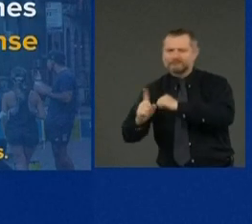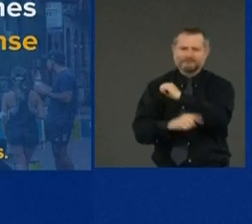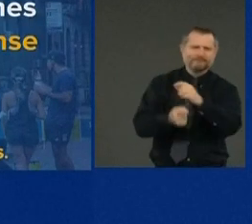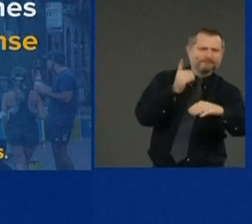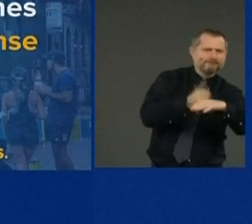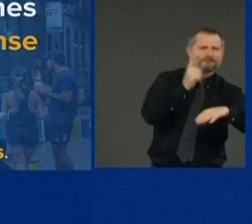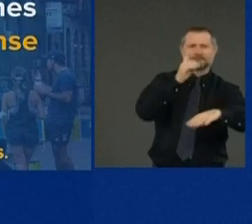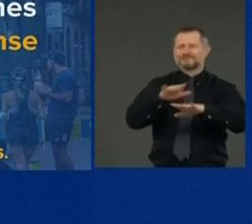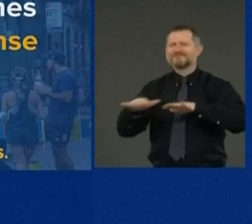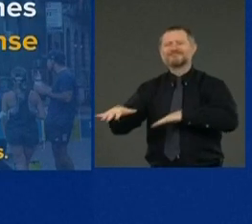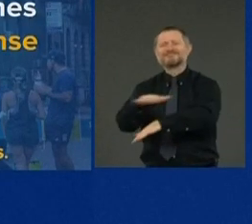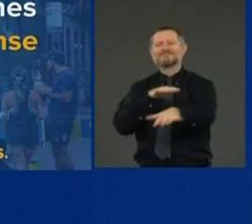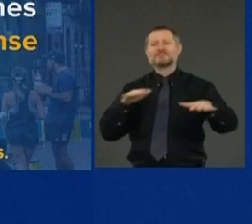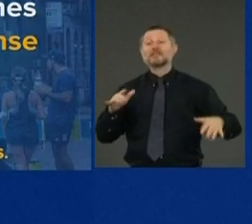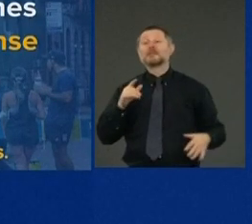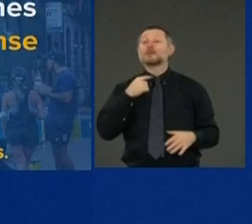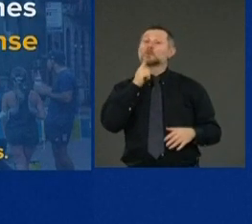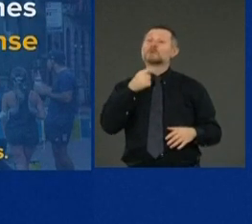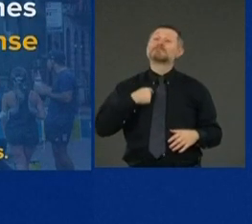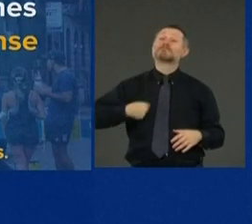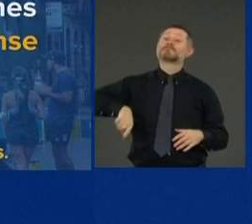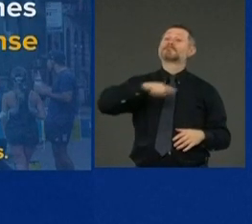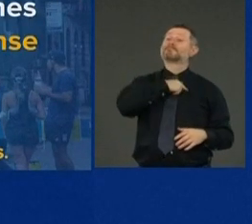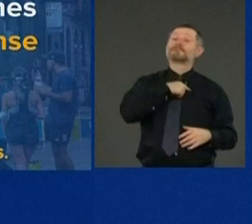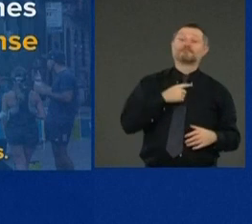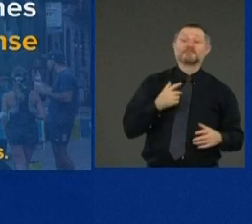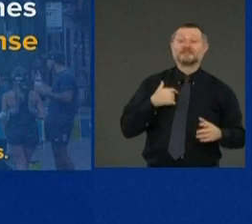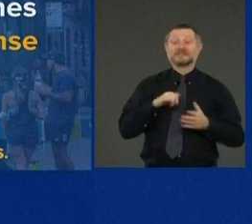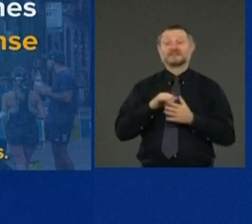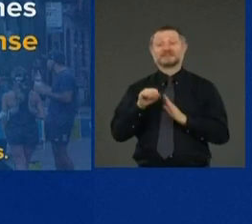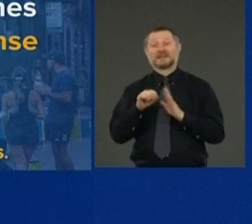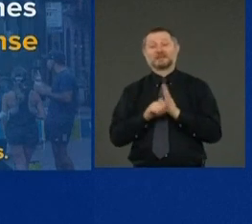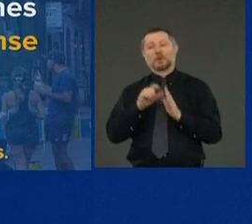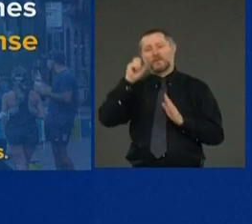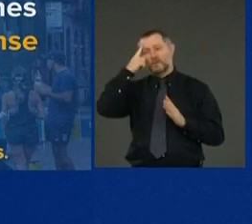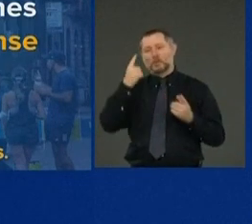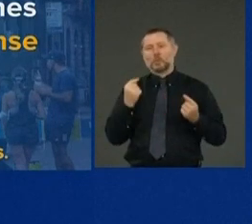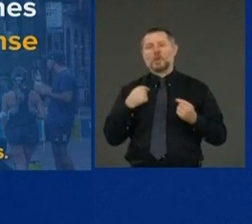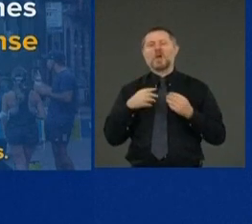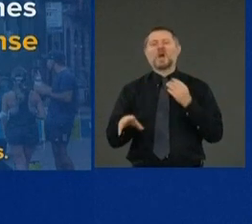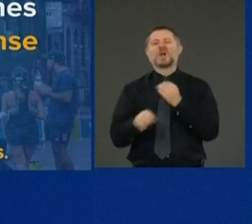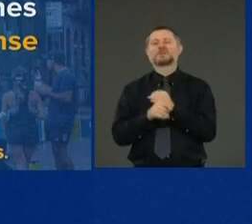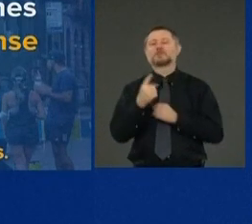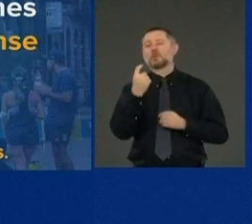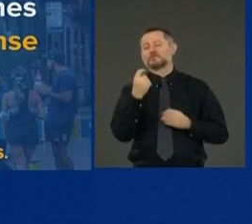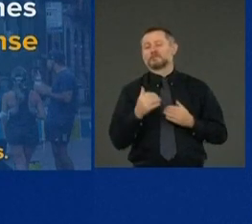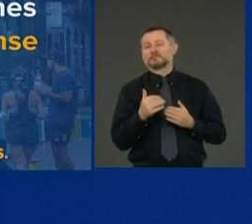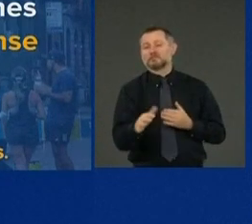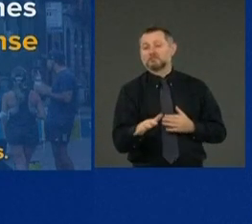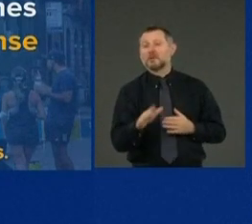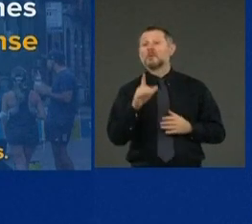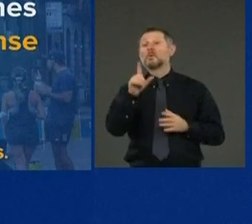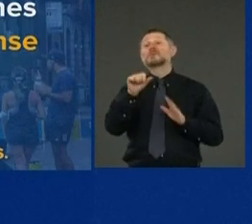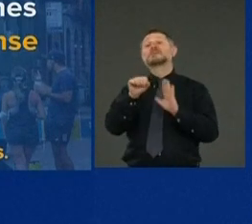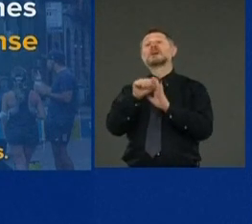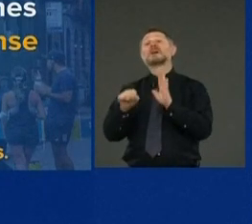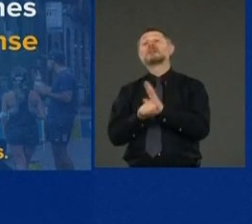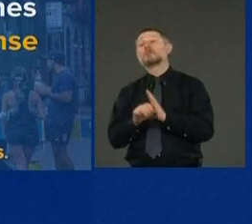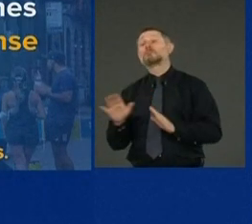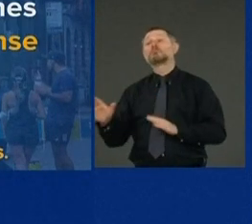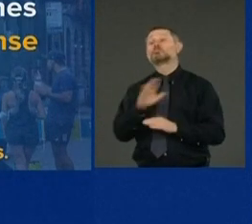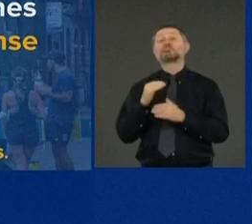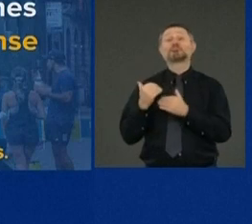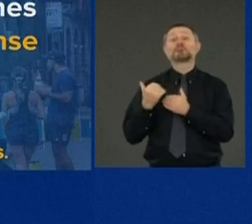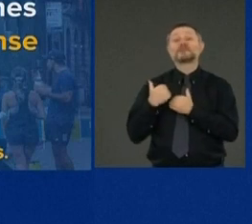We're going to take an added step where I'm going to increase the state's enforcement capacity by